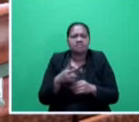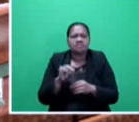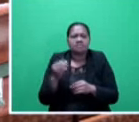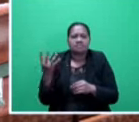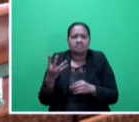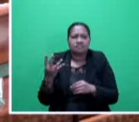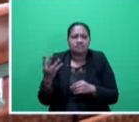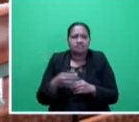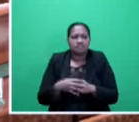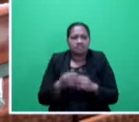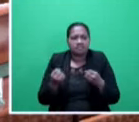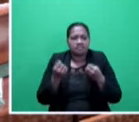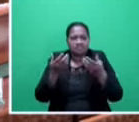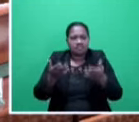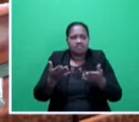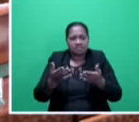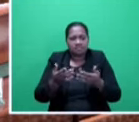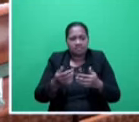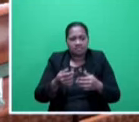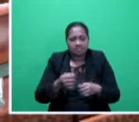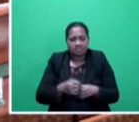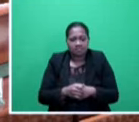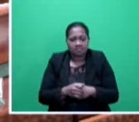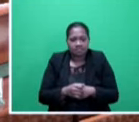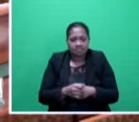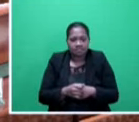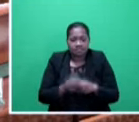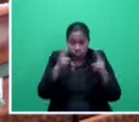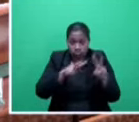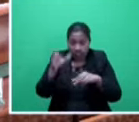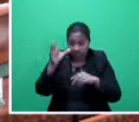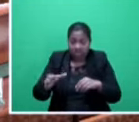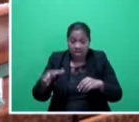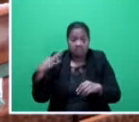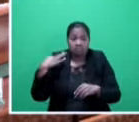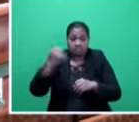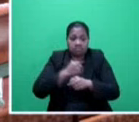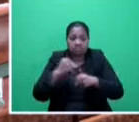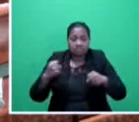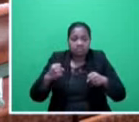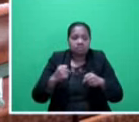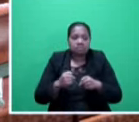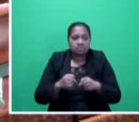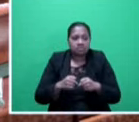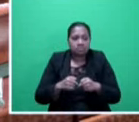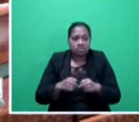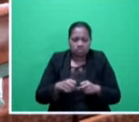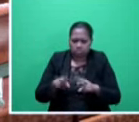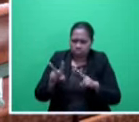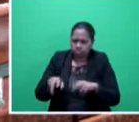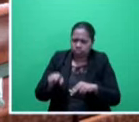2014 provides for the Supervisor of Elections' powers to administer voter